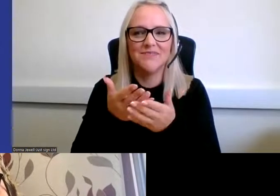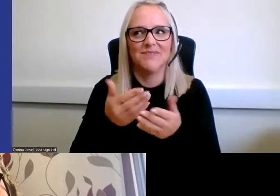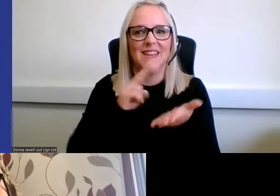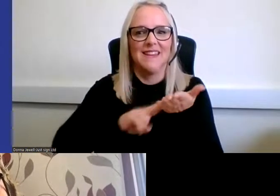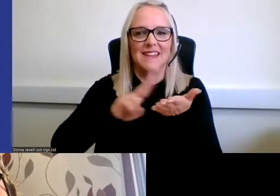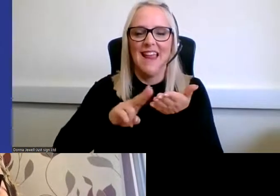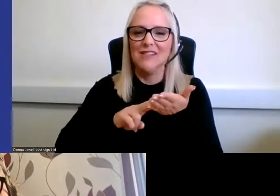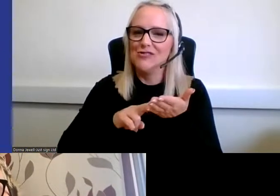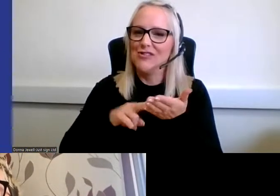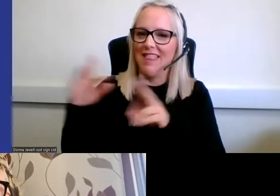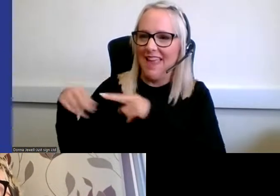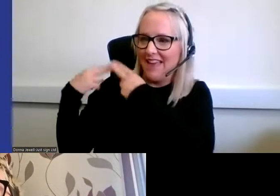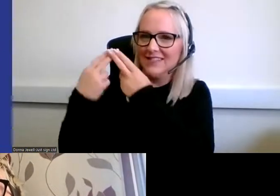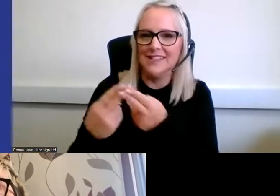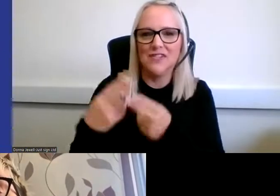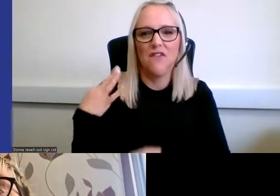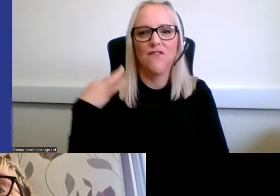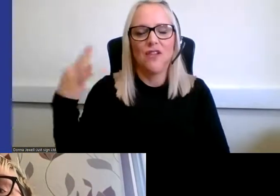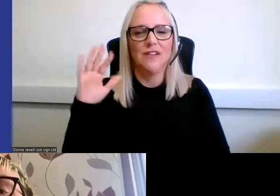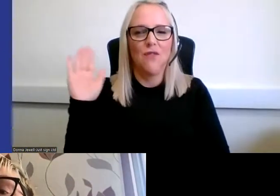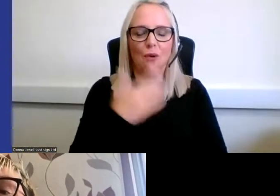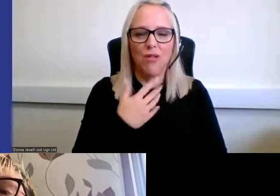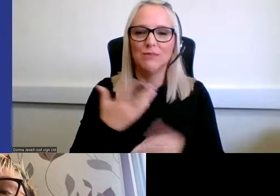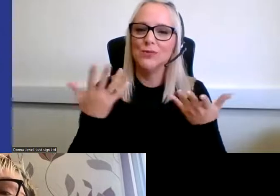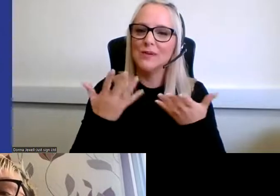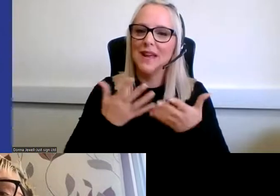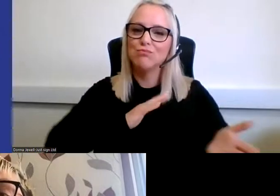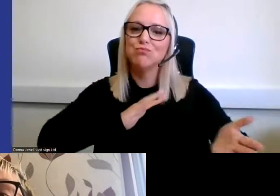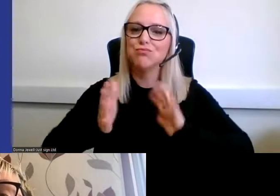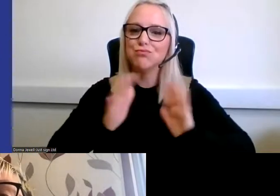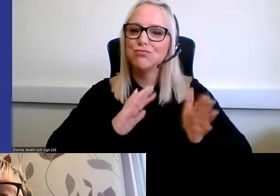All. Today, we are joined by BSL interpreters.